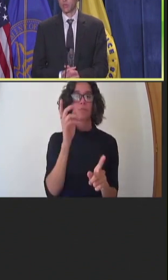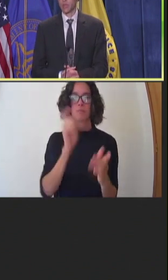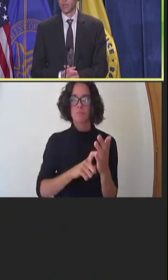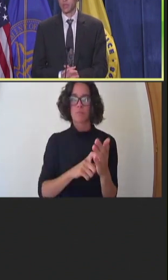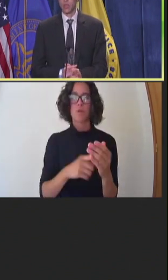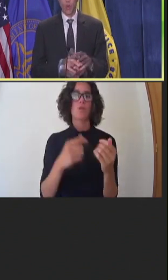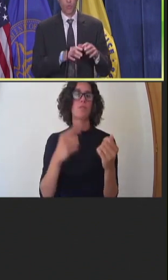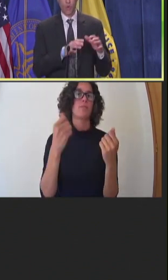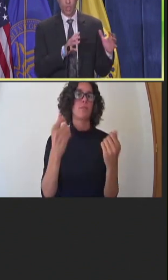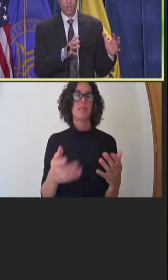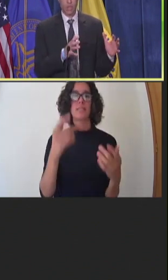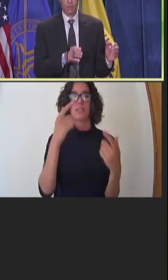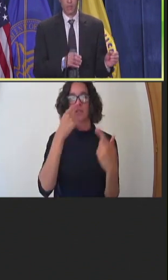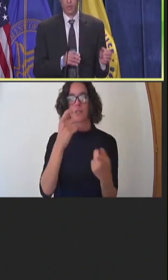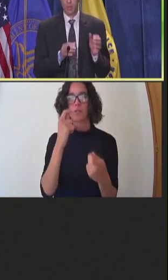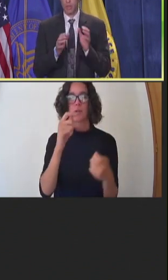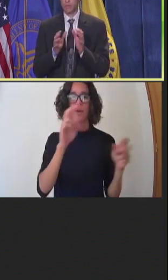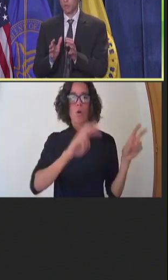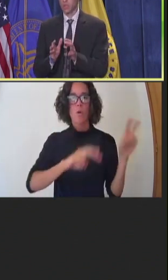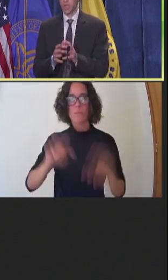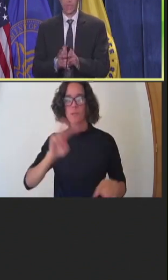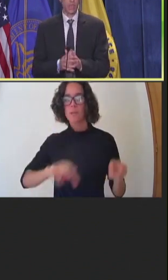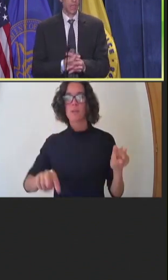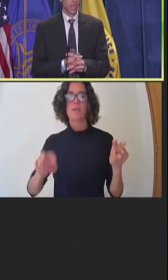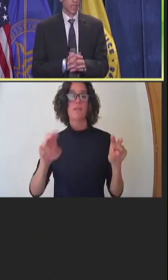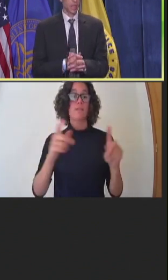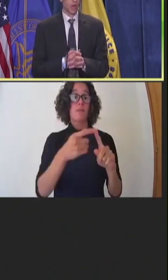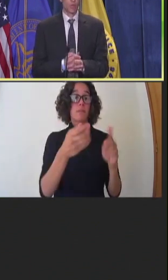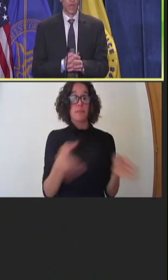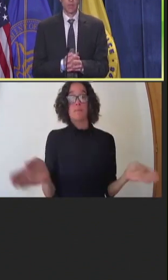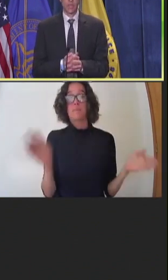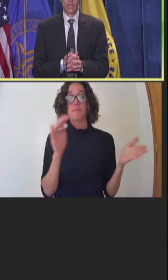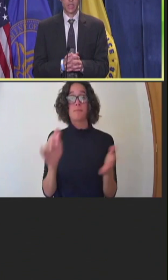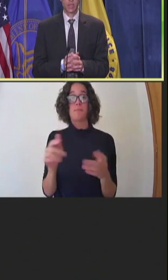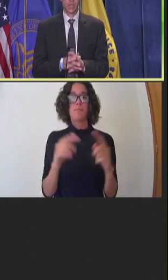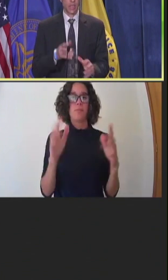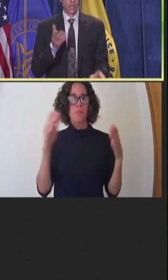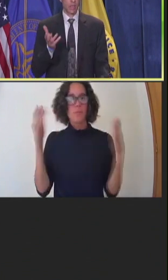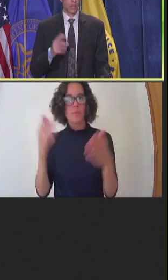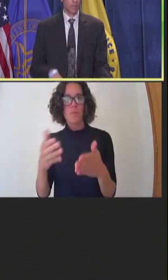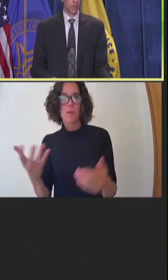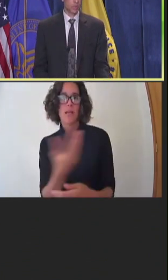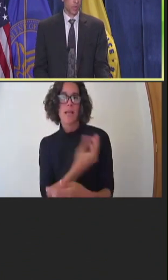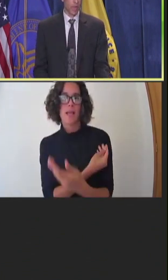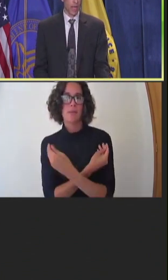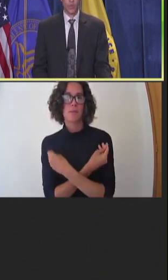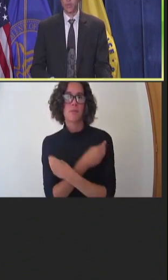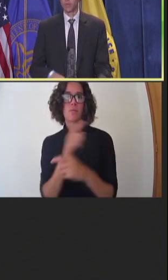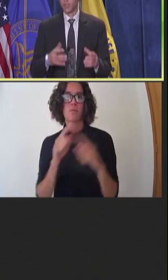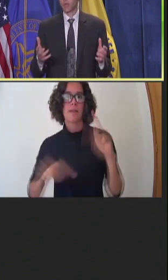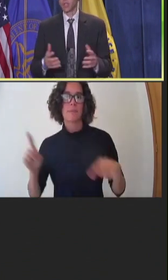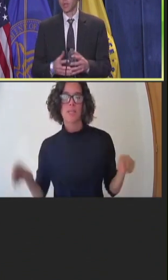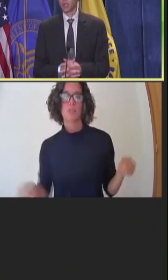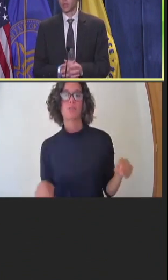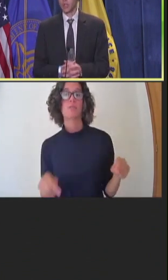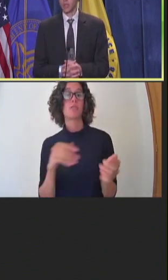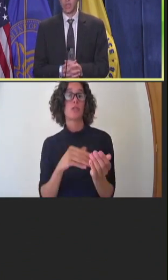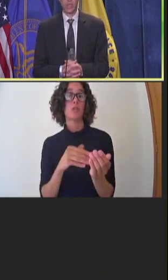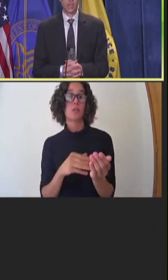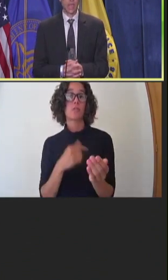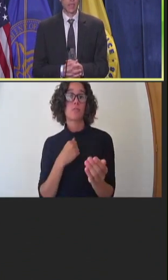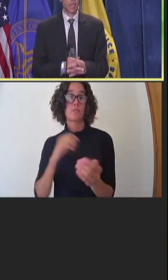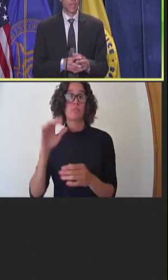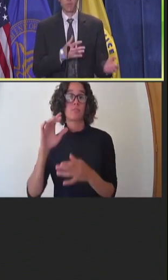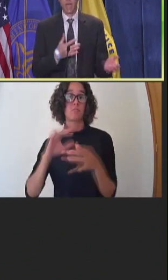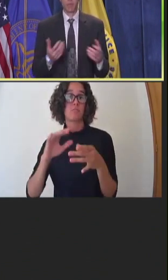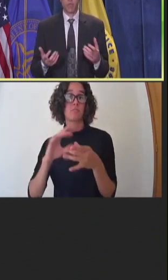from this overall study, but what I want to focus on is arm randomization. As Dr. Hopkins pointed out, the general assumption usually is